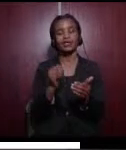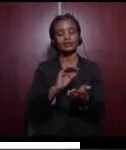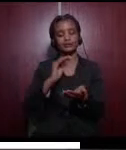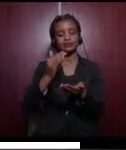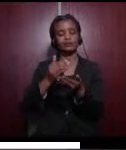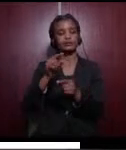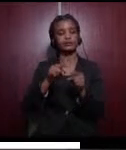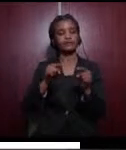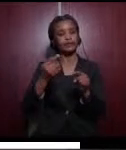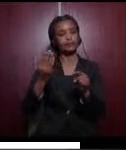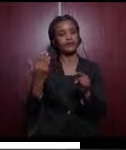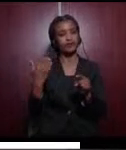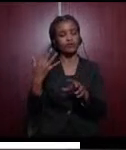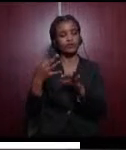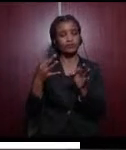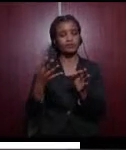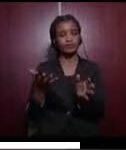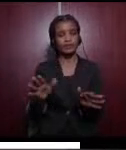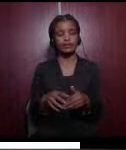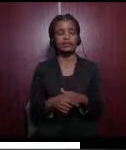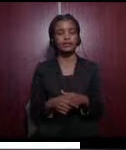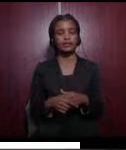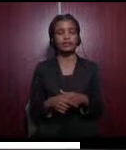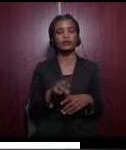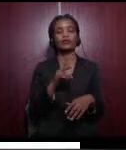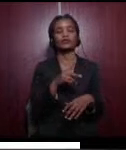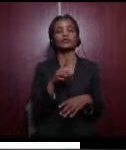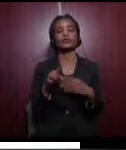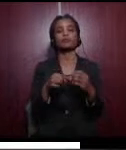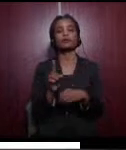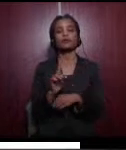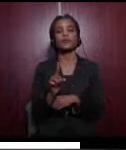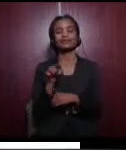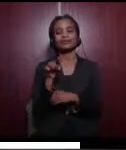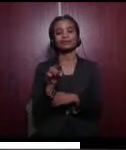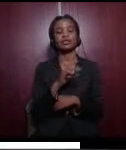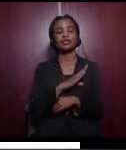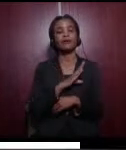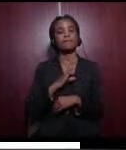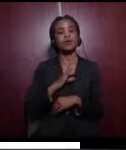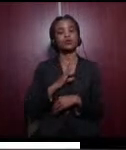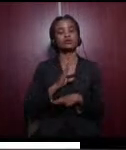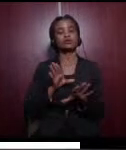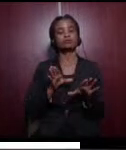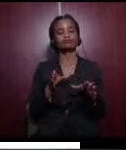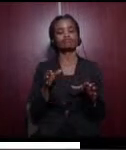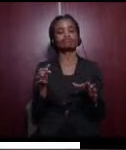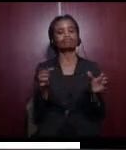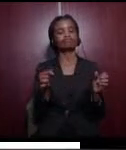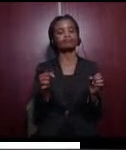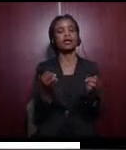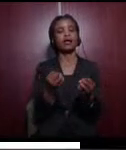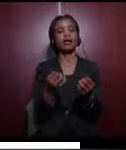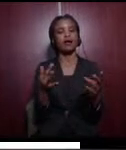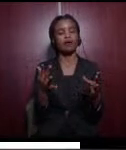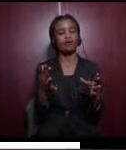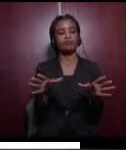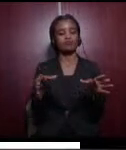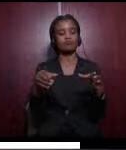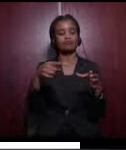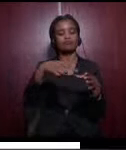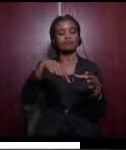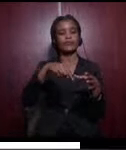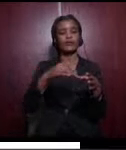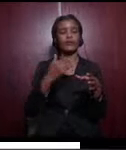mentioned earlier, and about appointment of the boards and how the board should be composed, and how